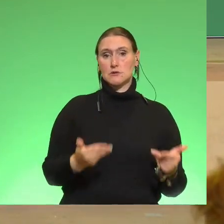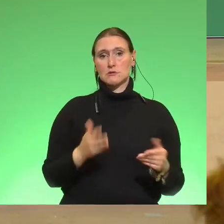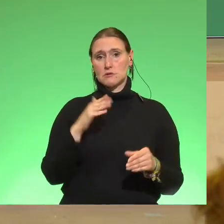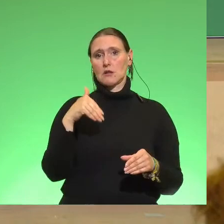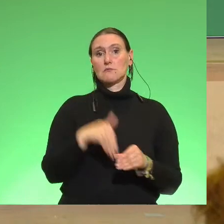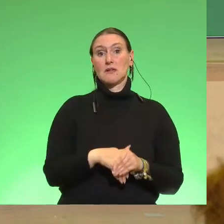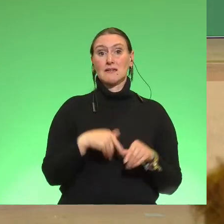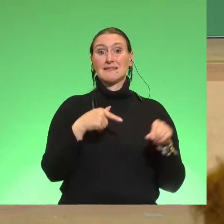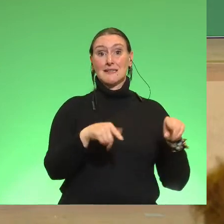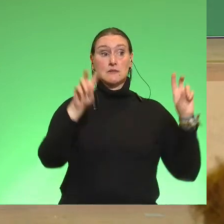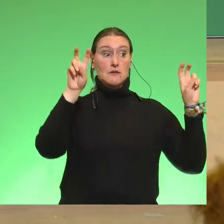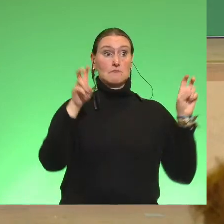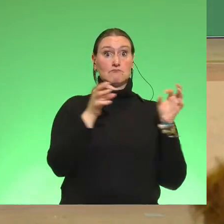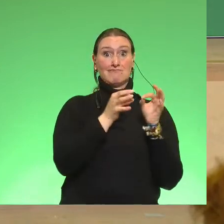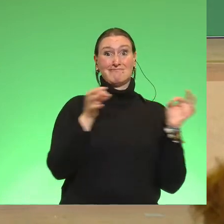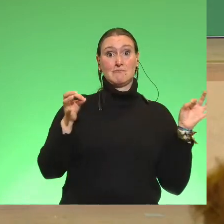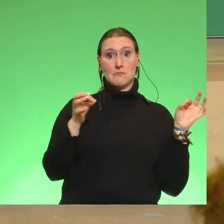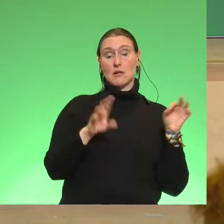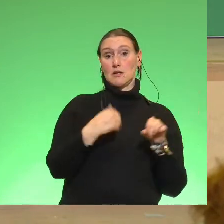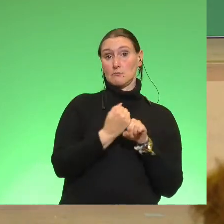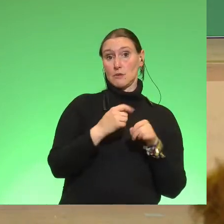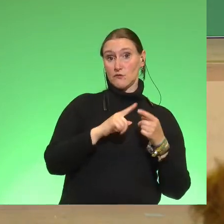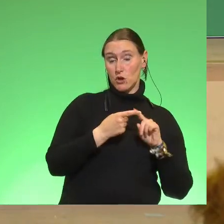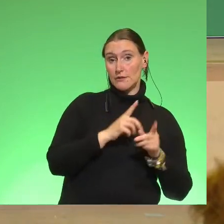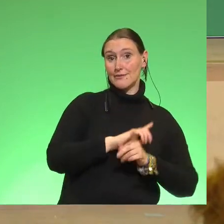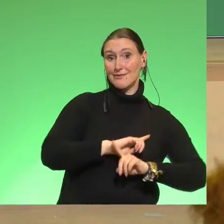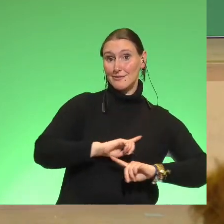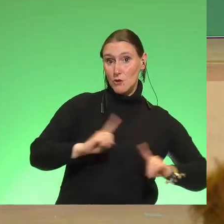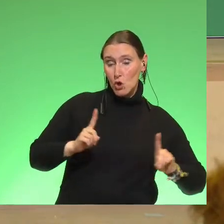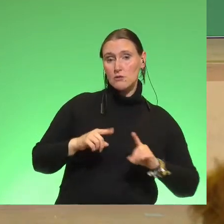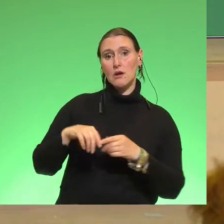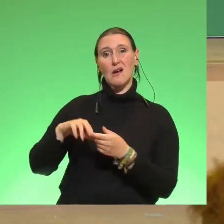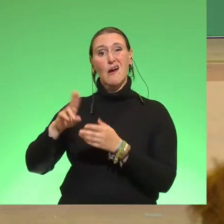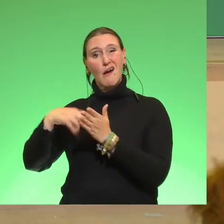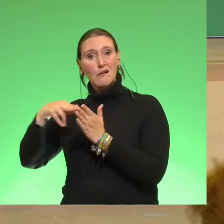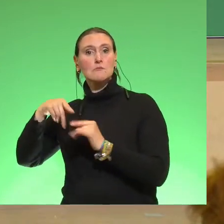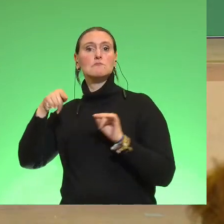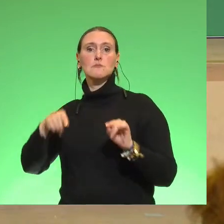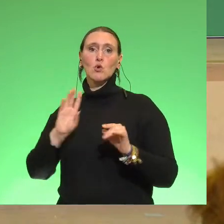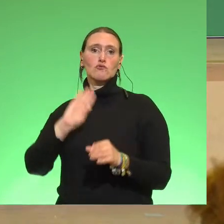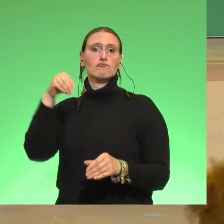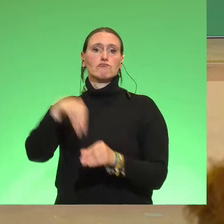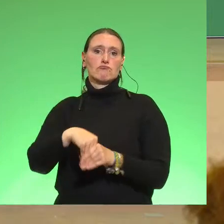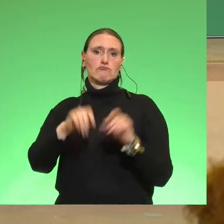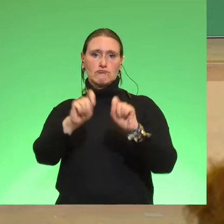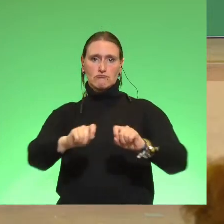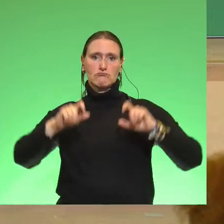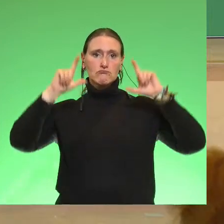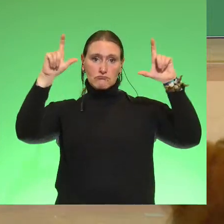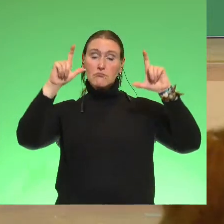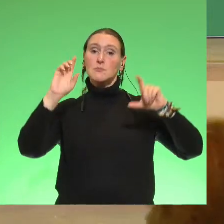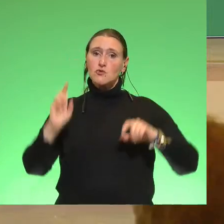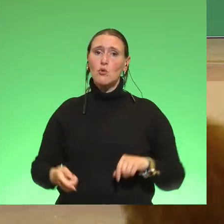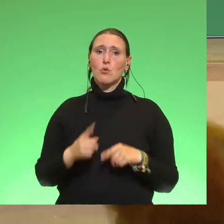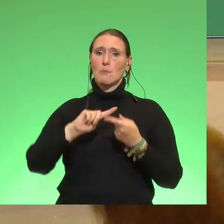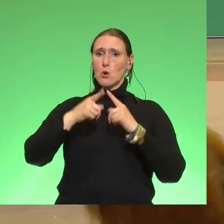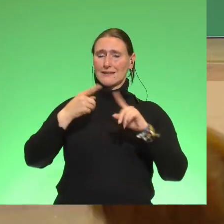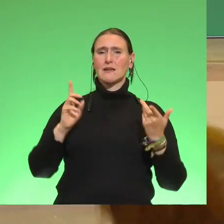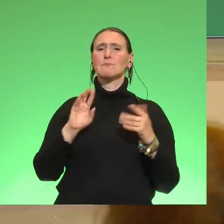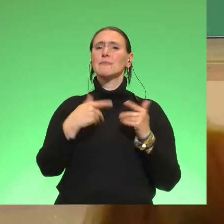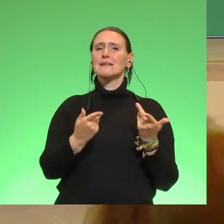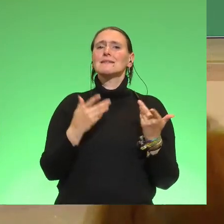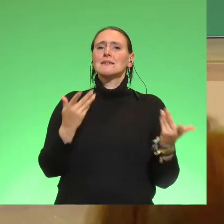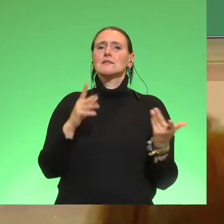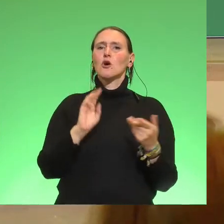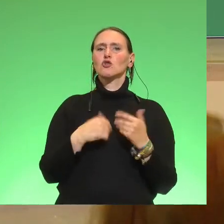friends, not art, is kind of like, at the same time, a very political sentence, but a sentence that also refuses the